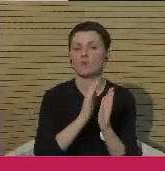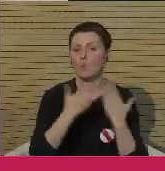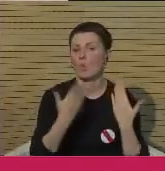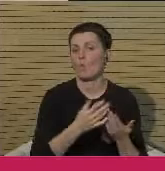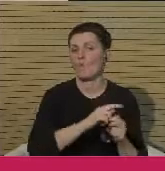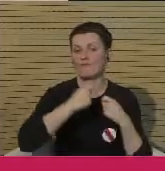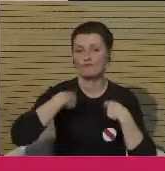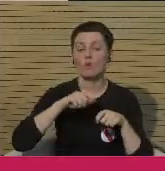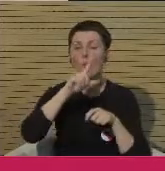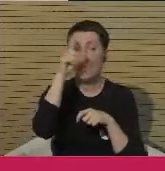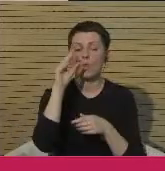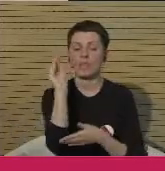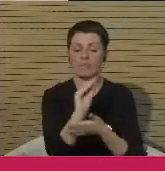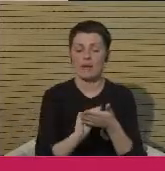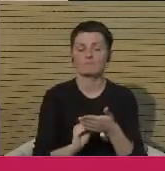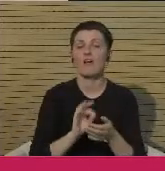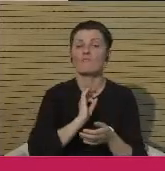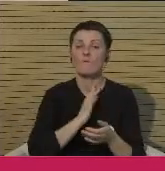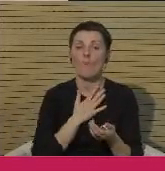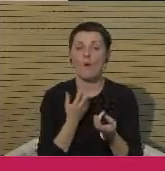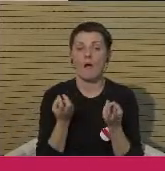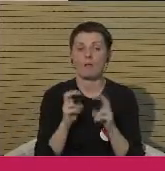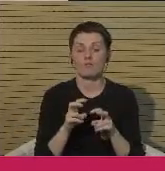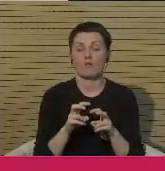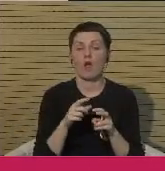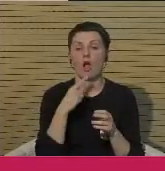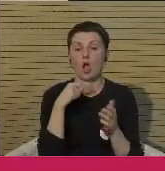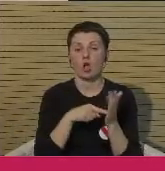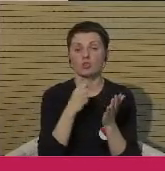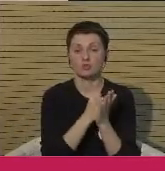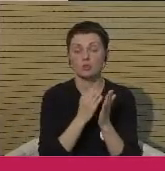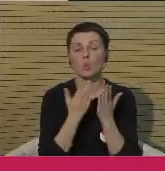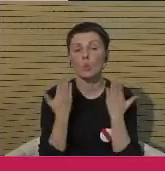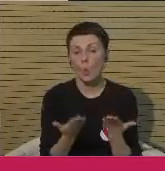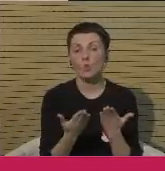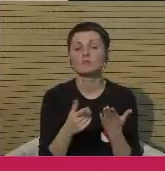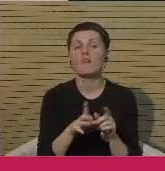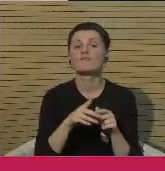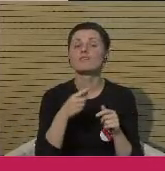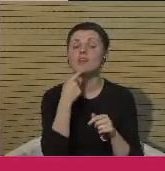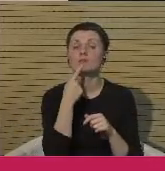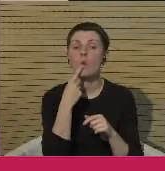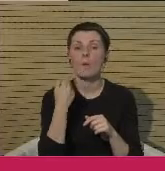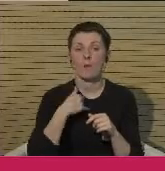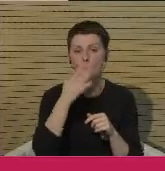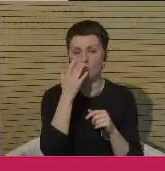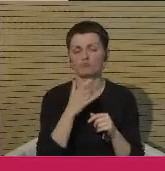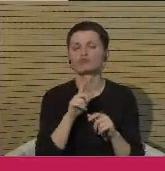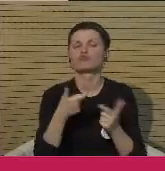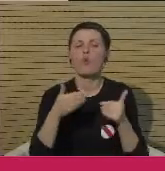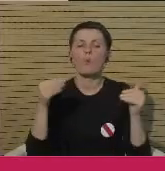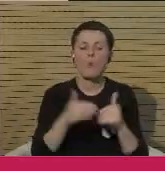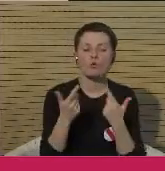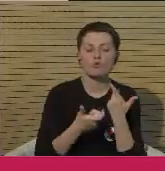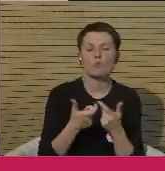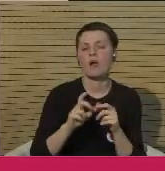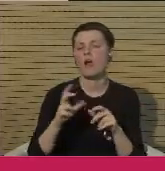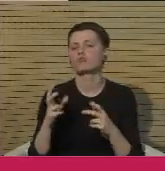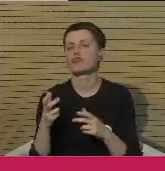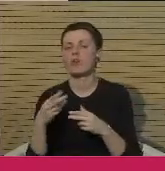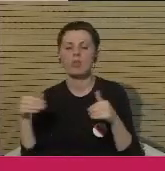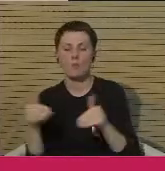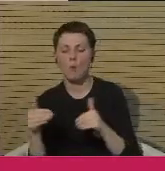something going on. People write constitutions of their own localities, of their own